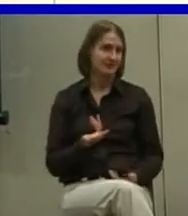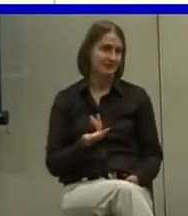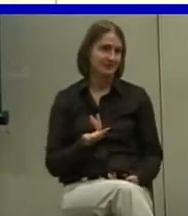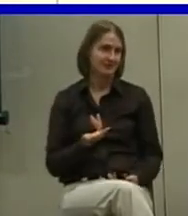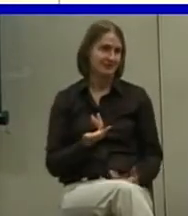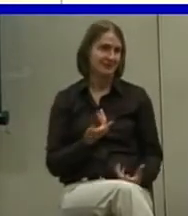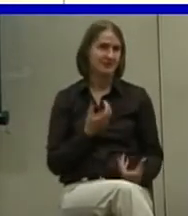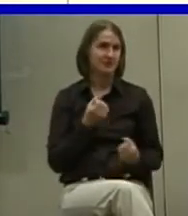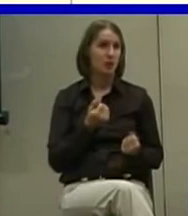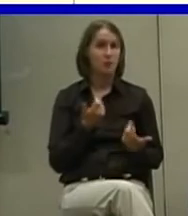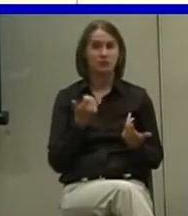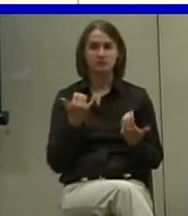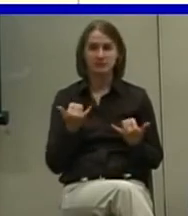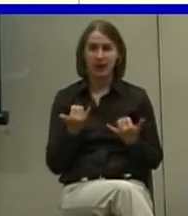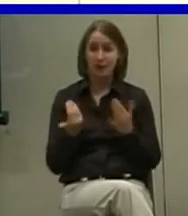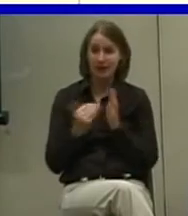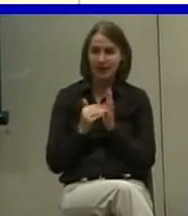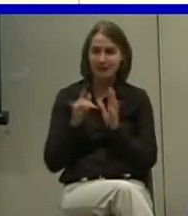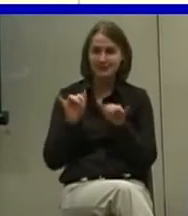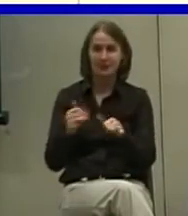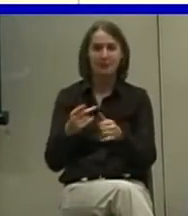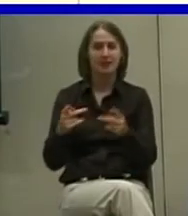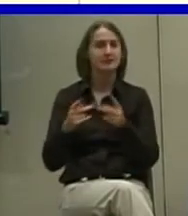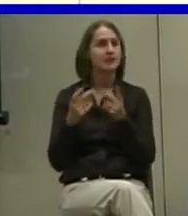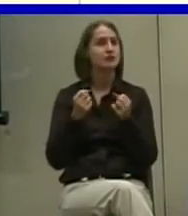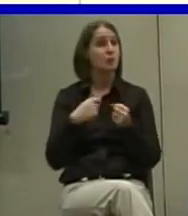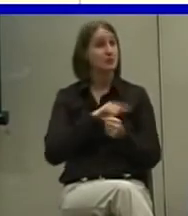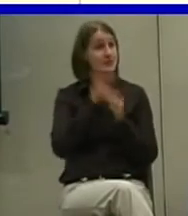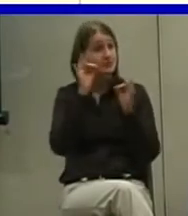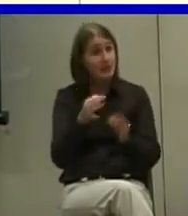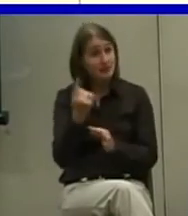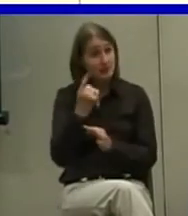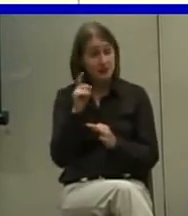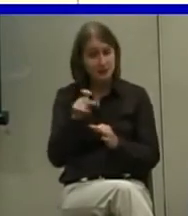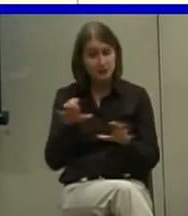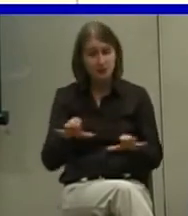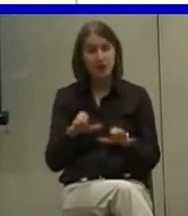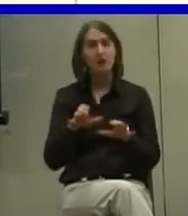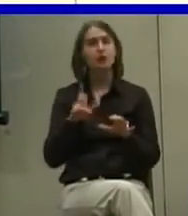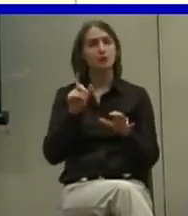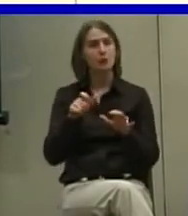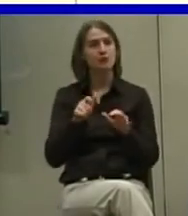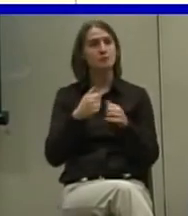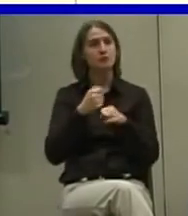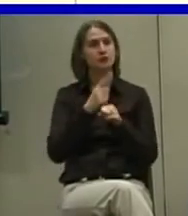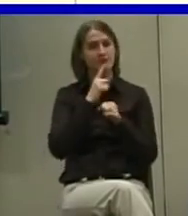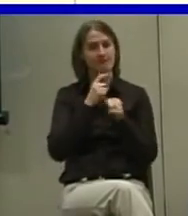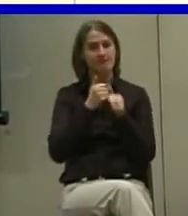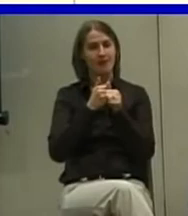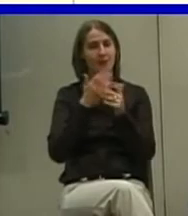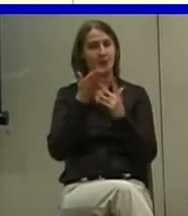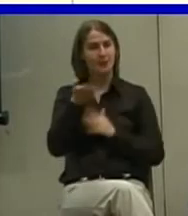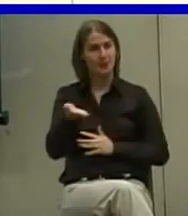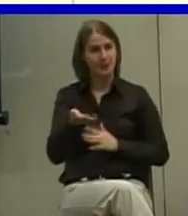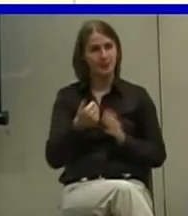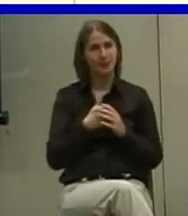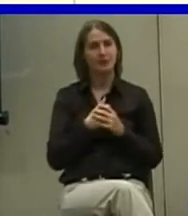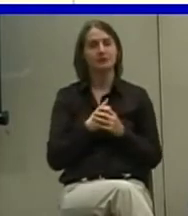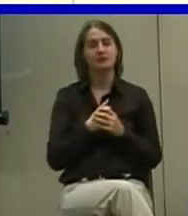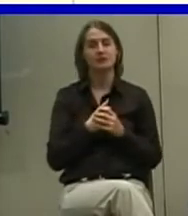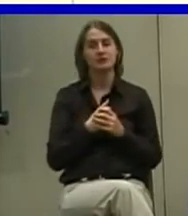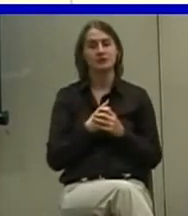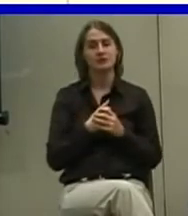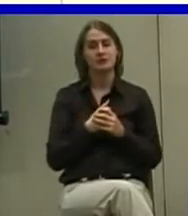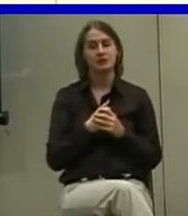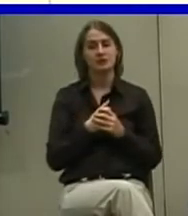were again. So once we've decided something needs to be done, follow through to get that done. What about a kid who